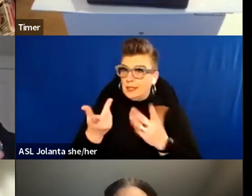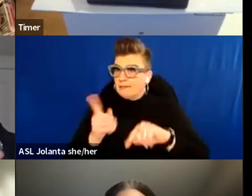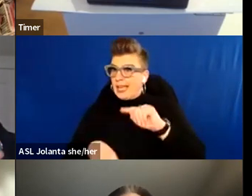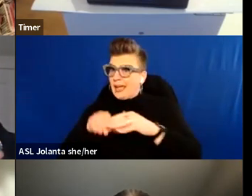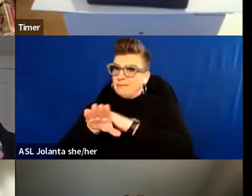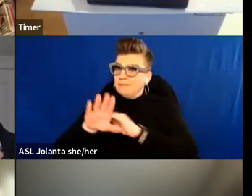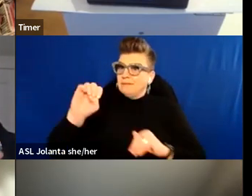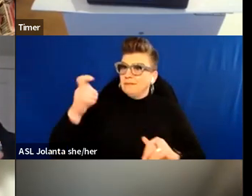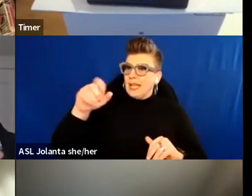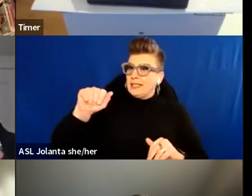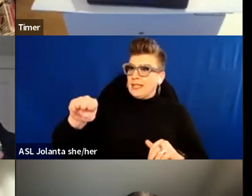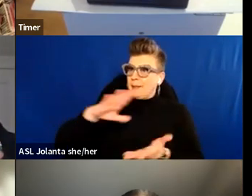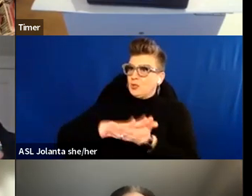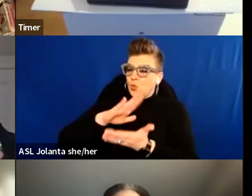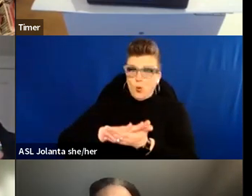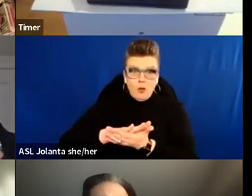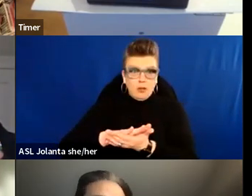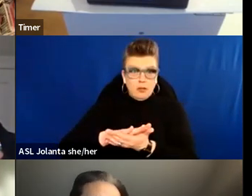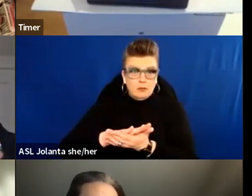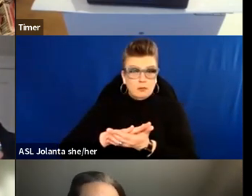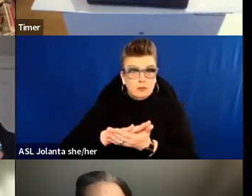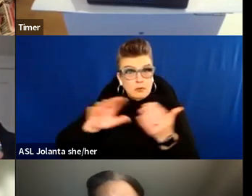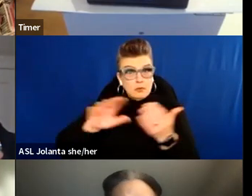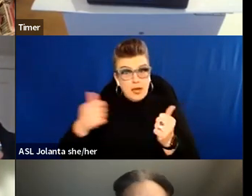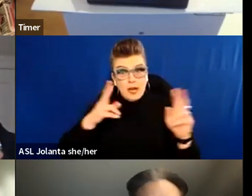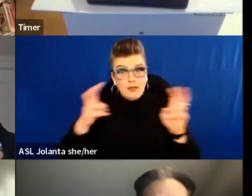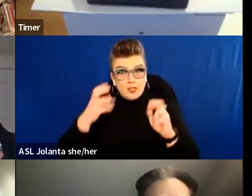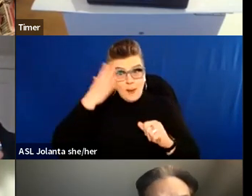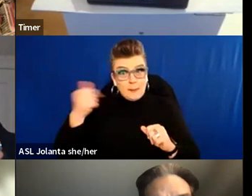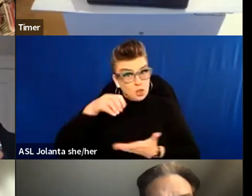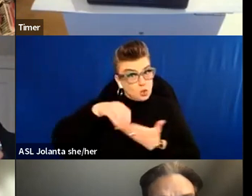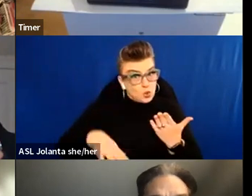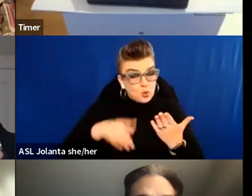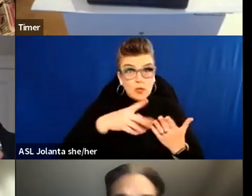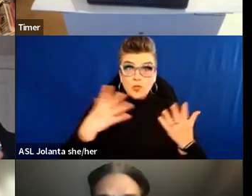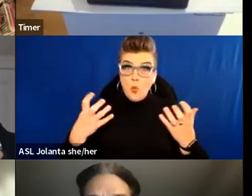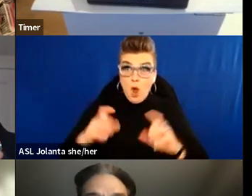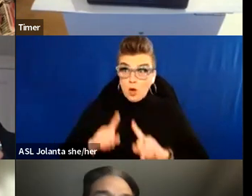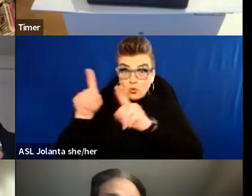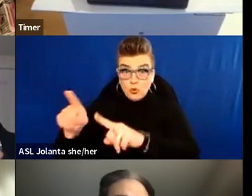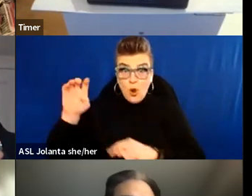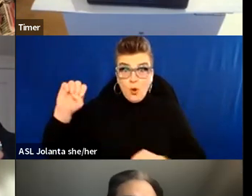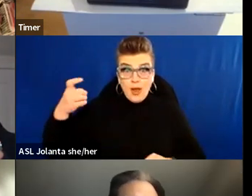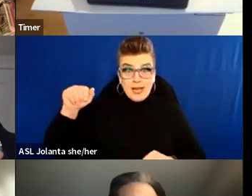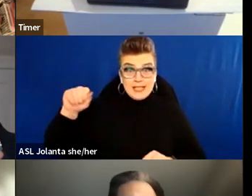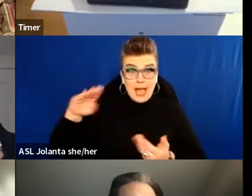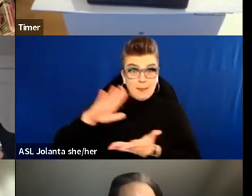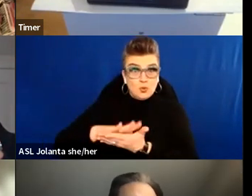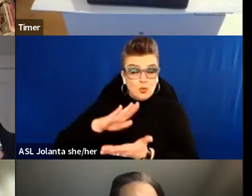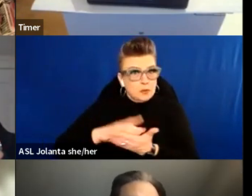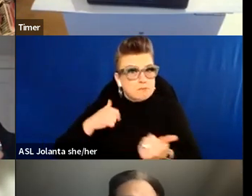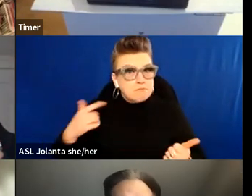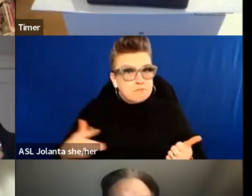bat another is that you know students who want to attend exam schools i believe will